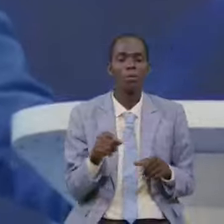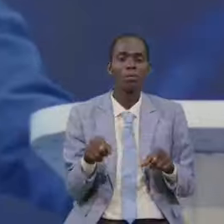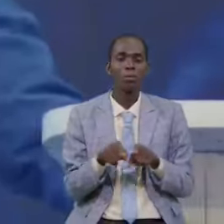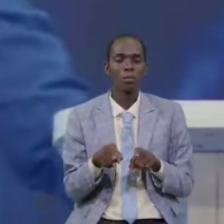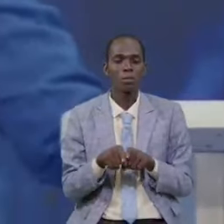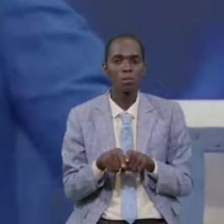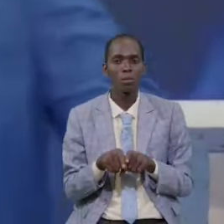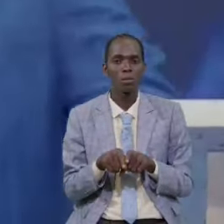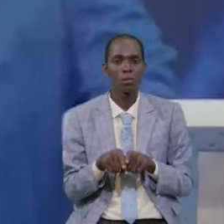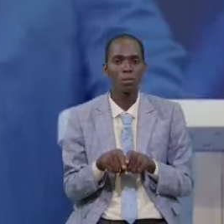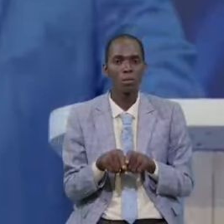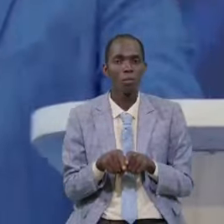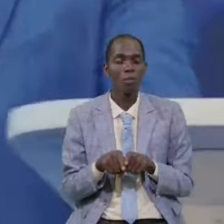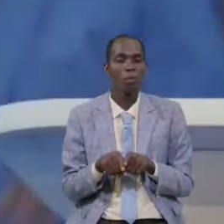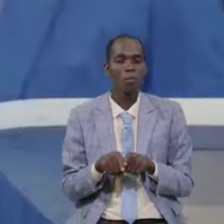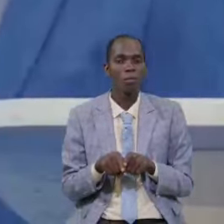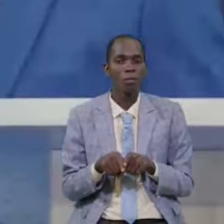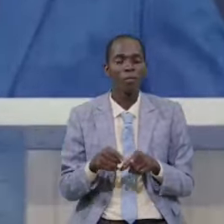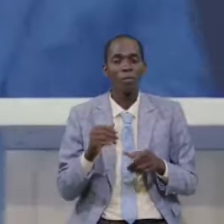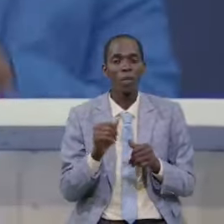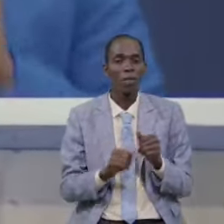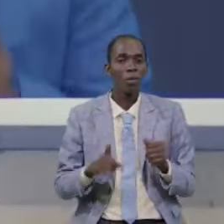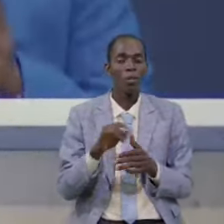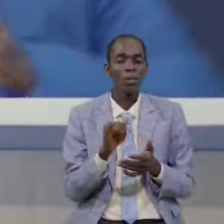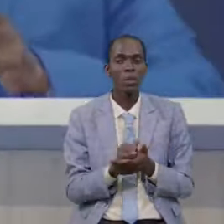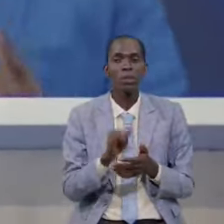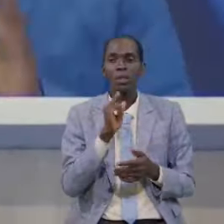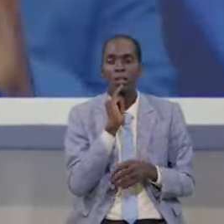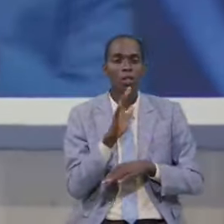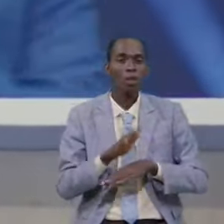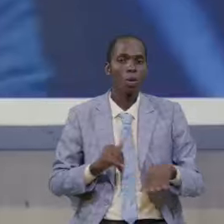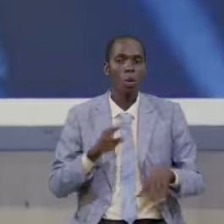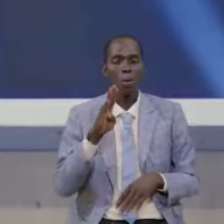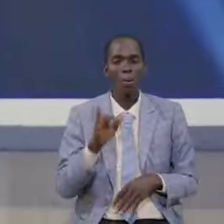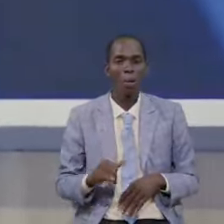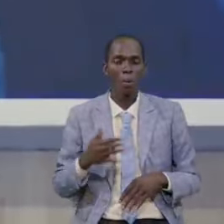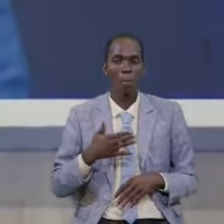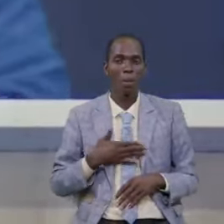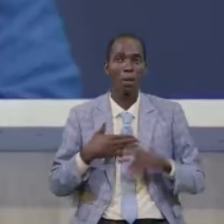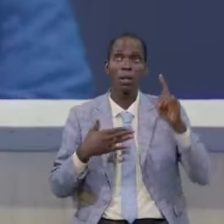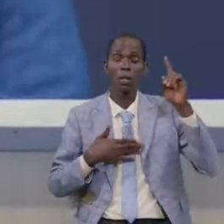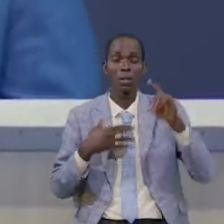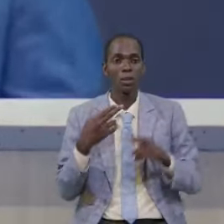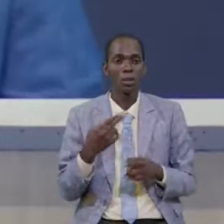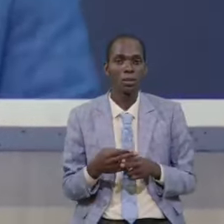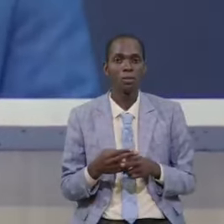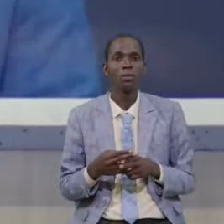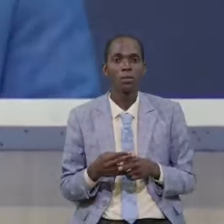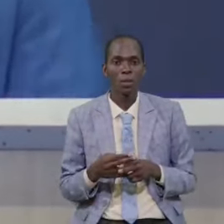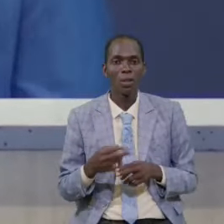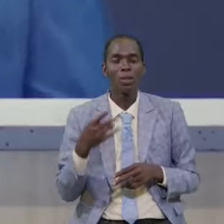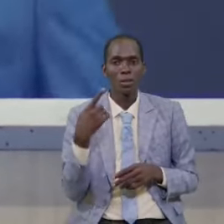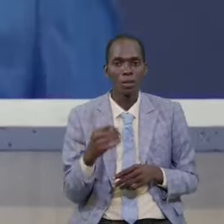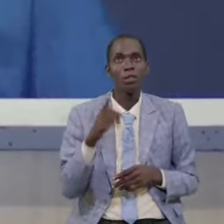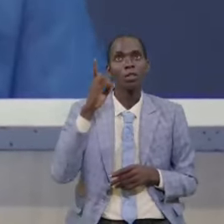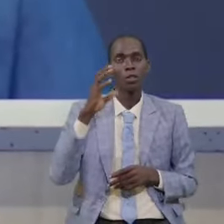everyone that is called by my name. For I have, the God of heaven talks to you,